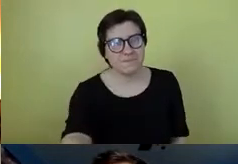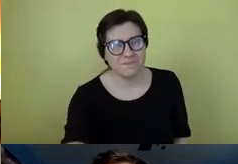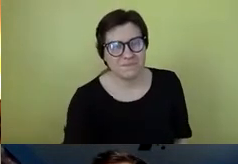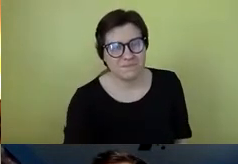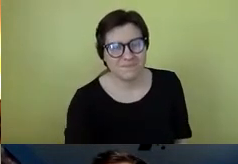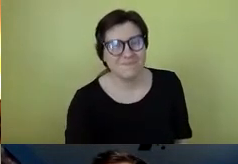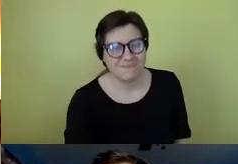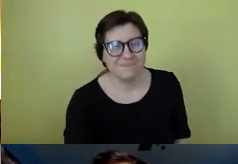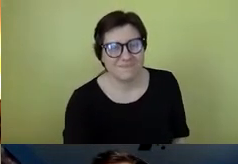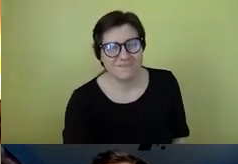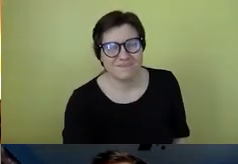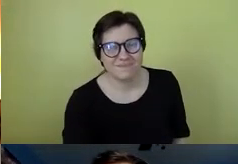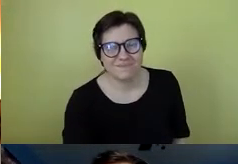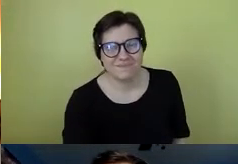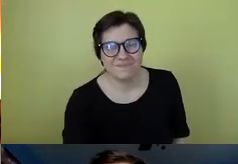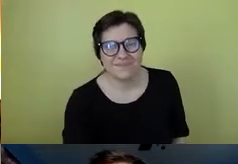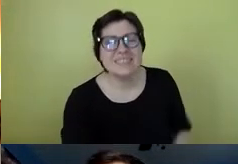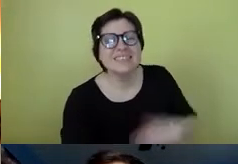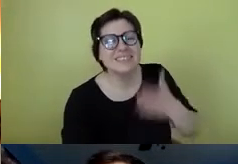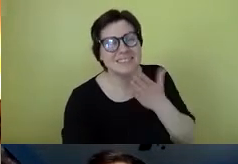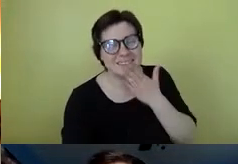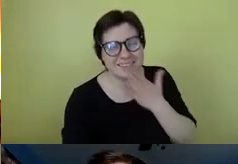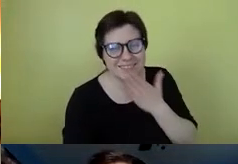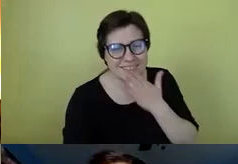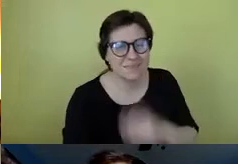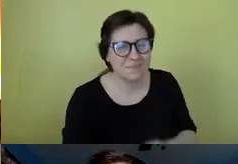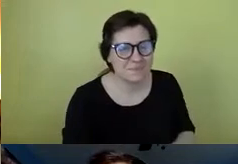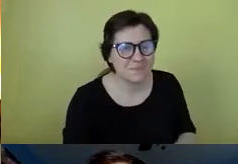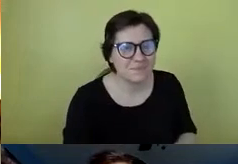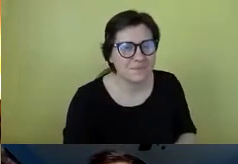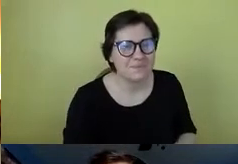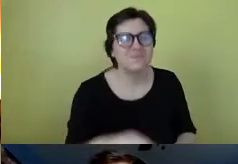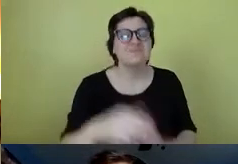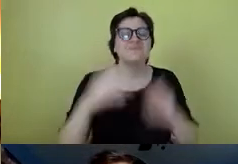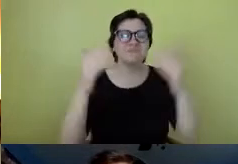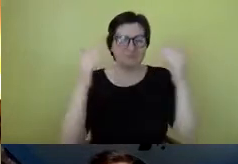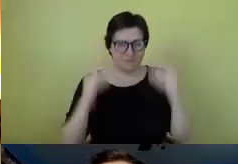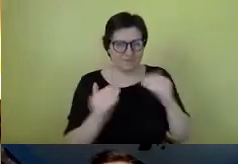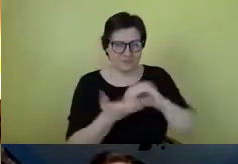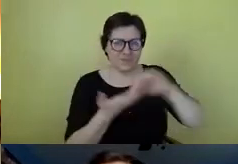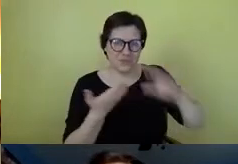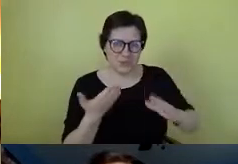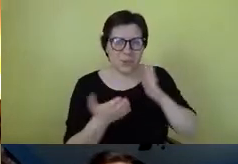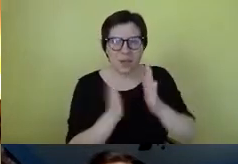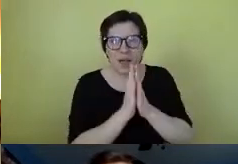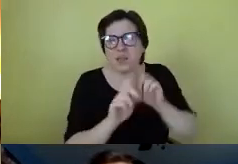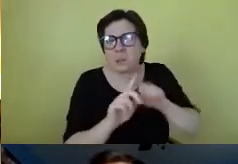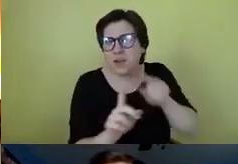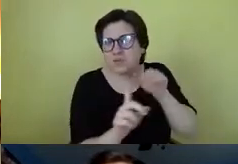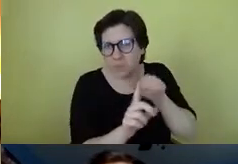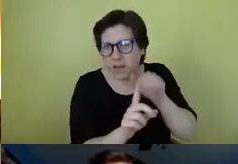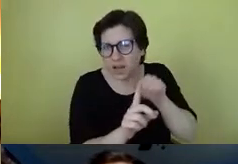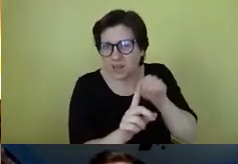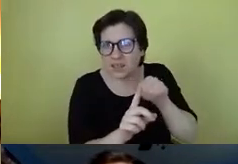Thank you. Thank you so much. We're going to go on to our next student that's going to ask a question. But just a reminder,